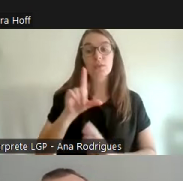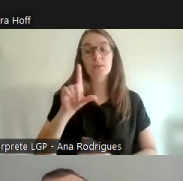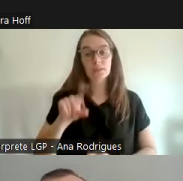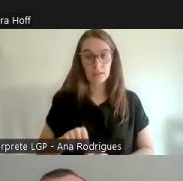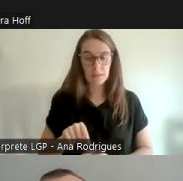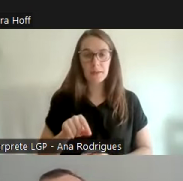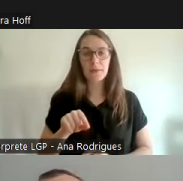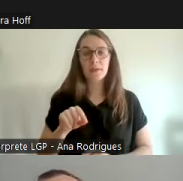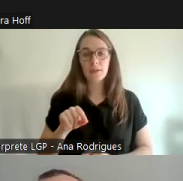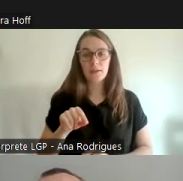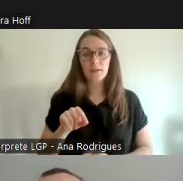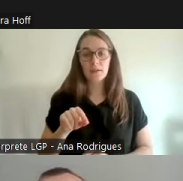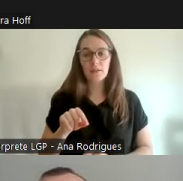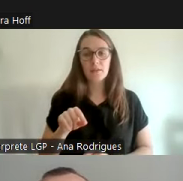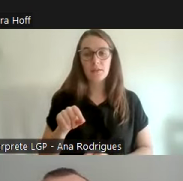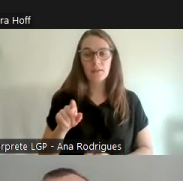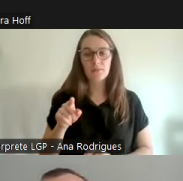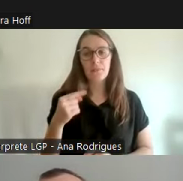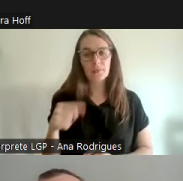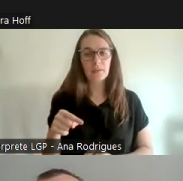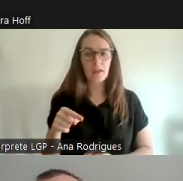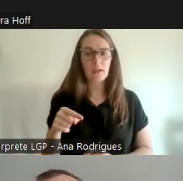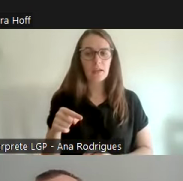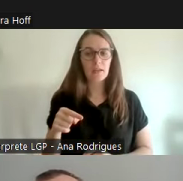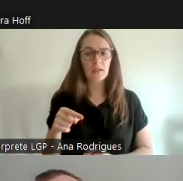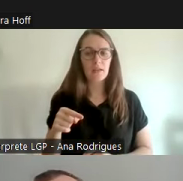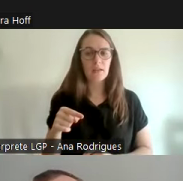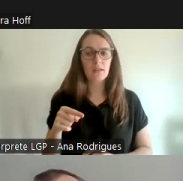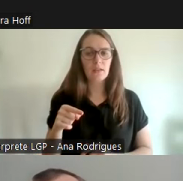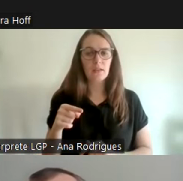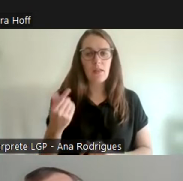we have already talked about